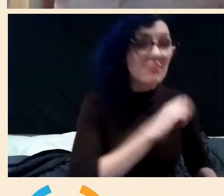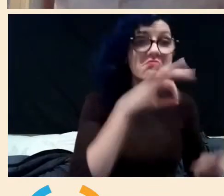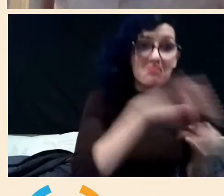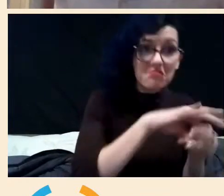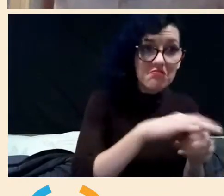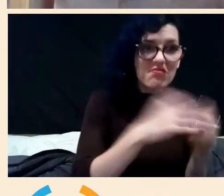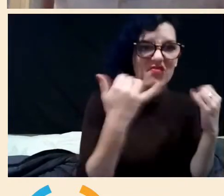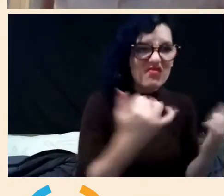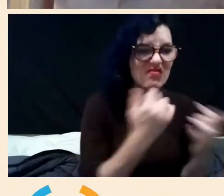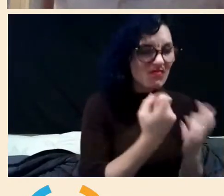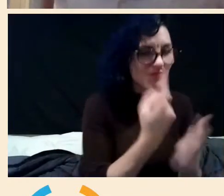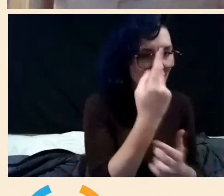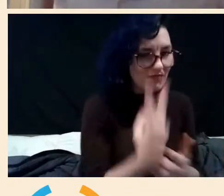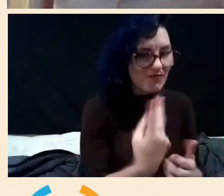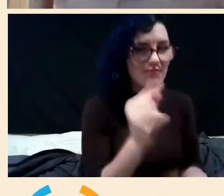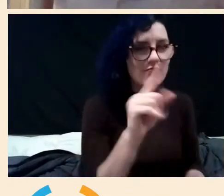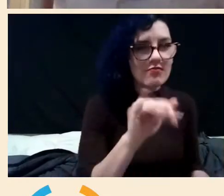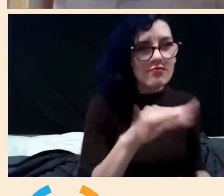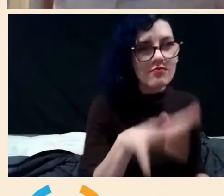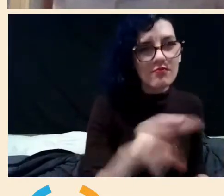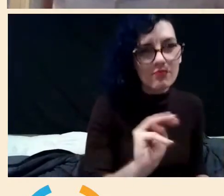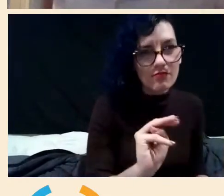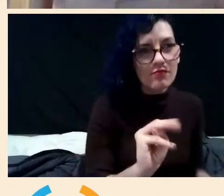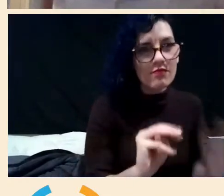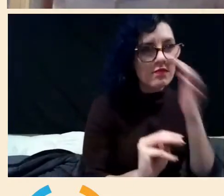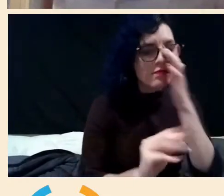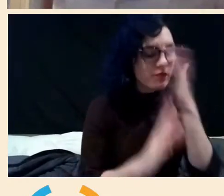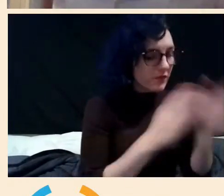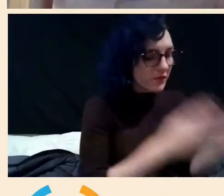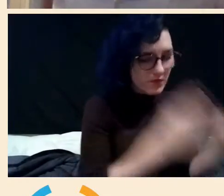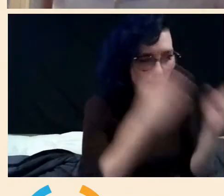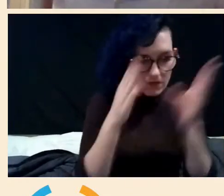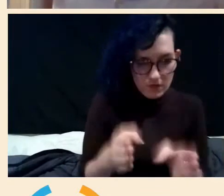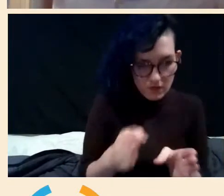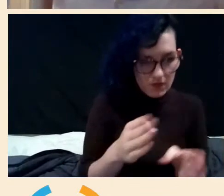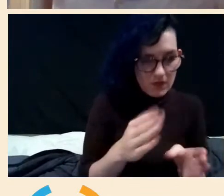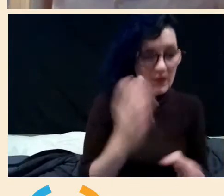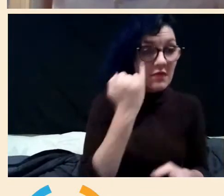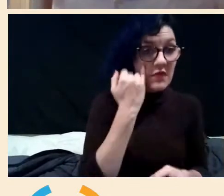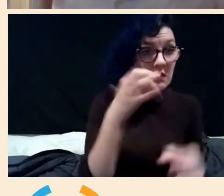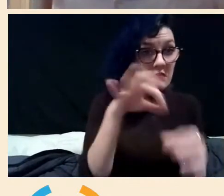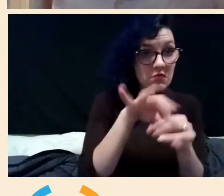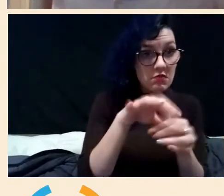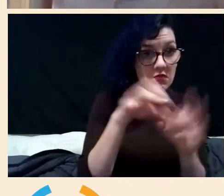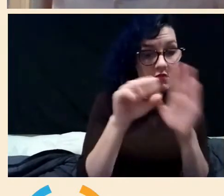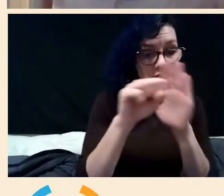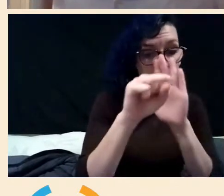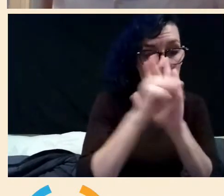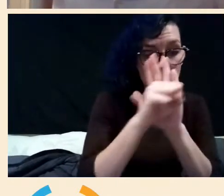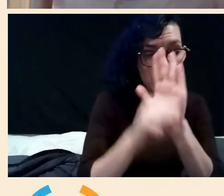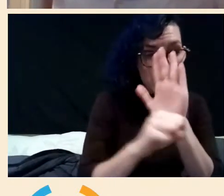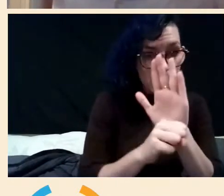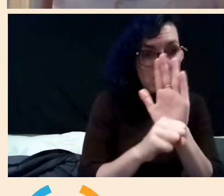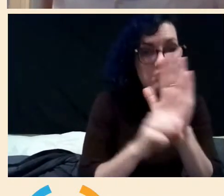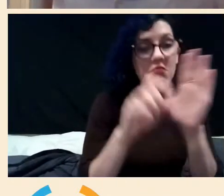will serve all 4 years if you're elected Secretary of State and not just run for governor in 2 years?